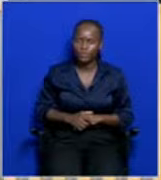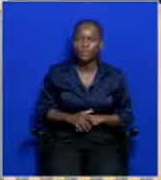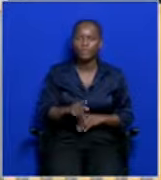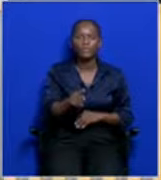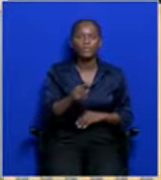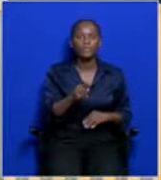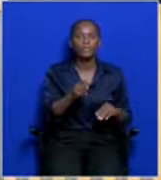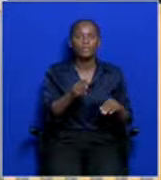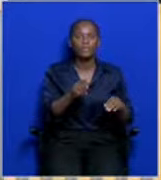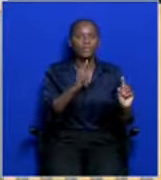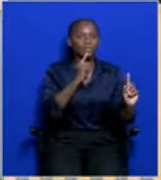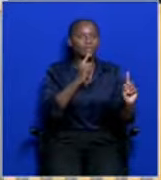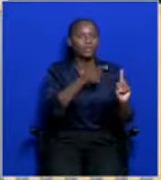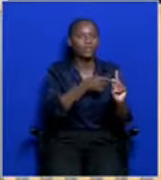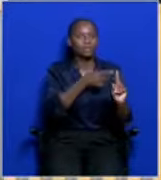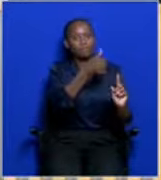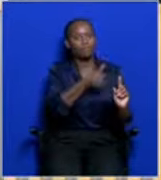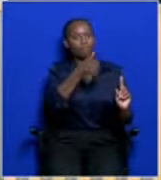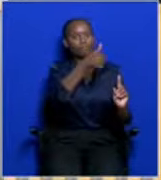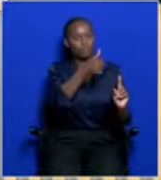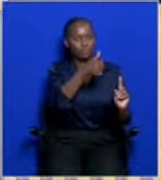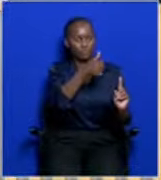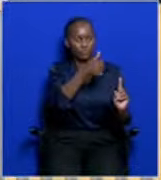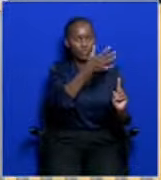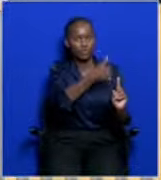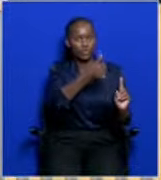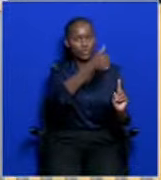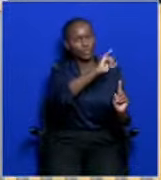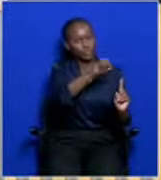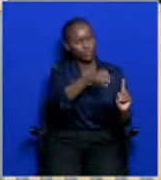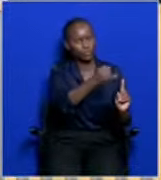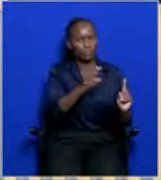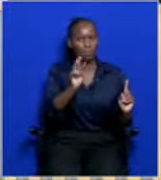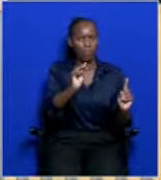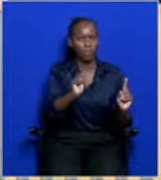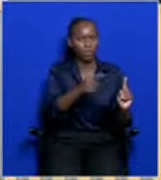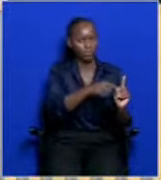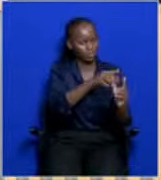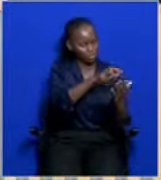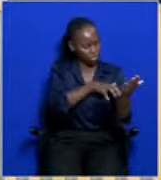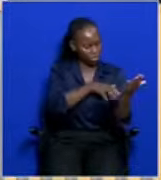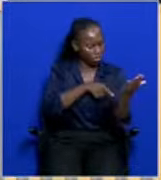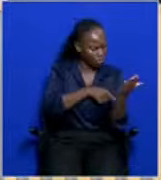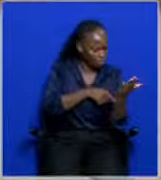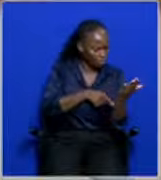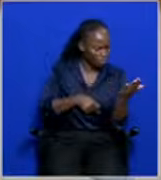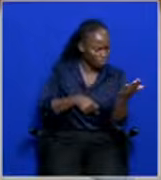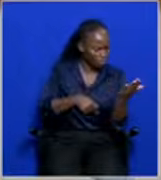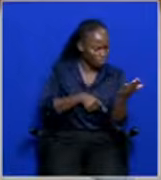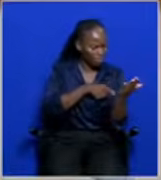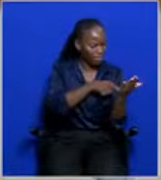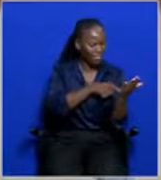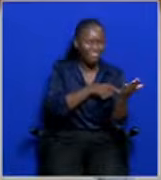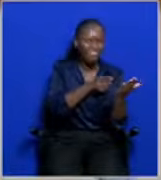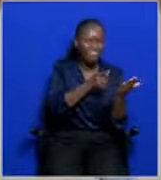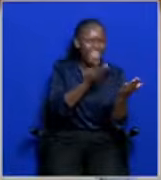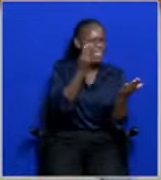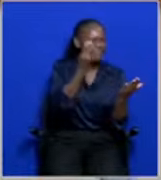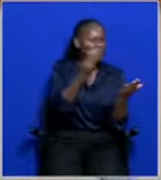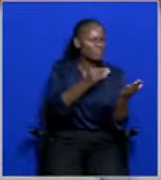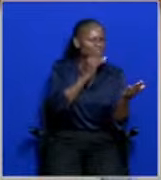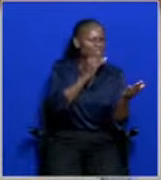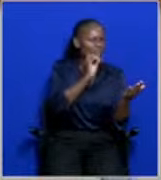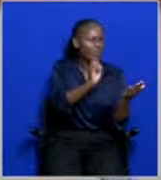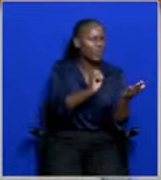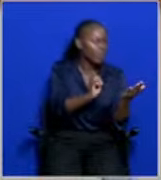statement. What steps did you take to ensure that he provides you with appropriate details to be able